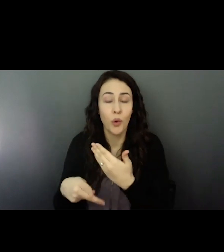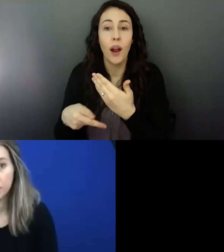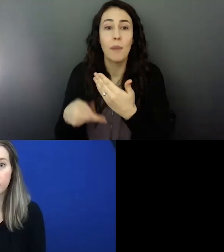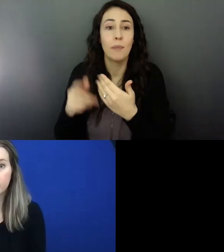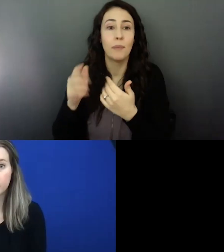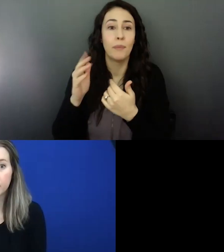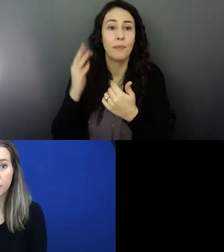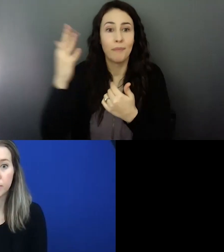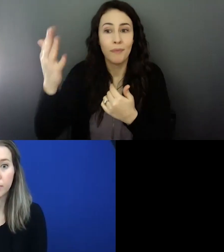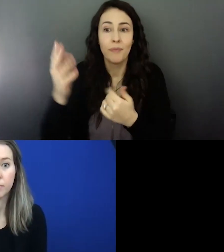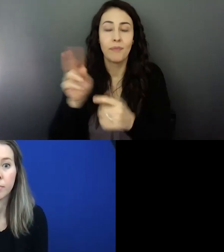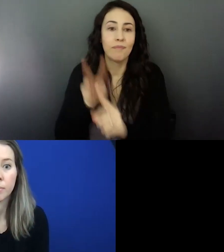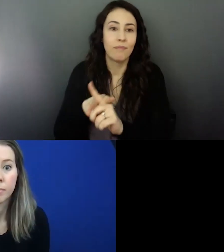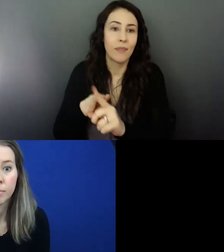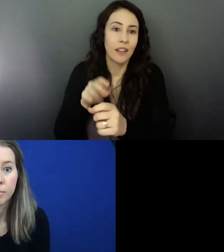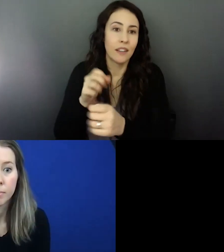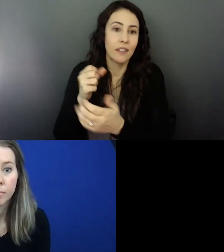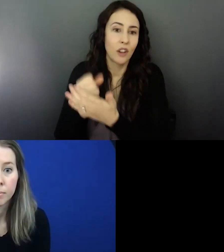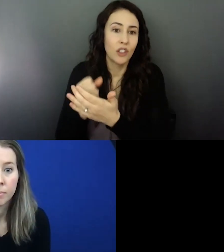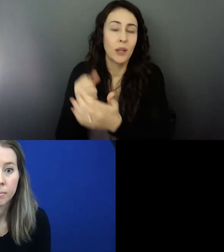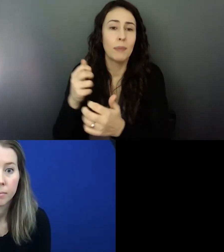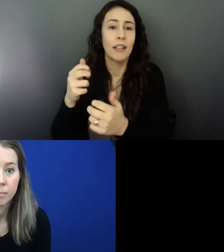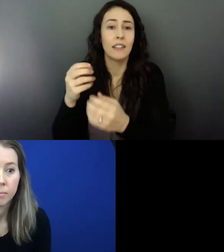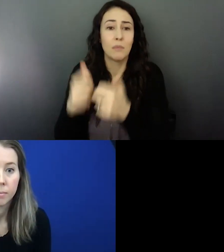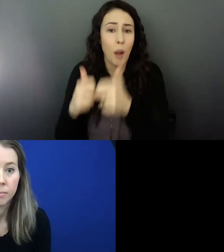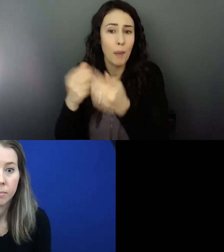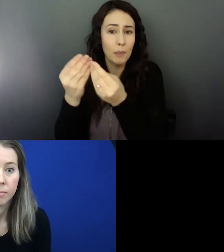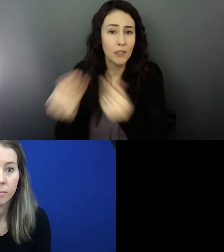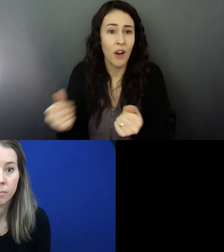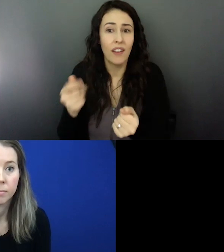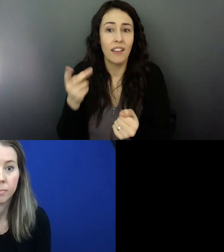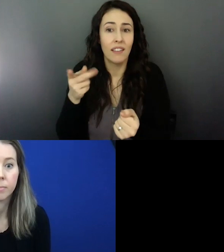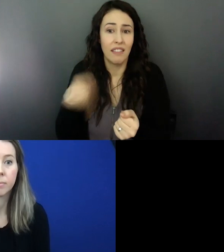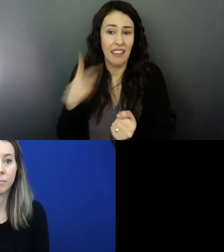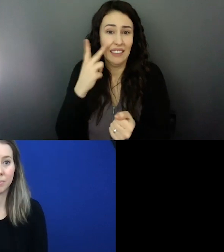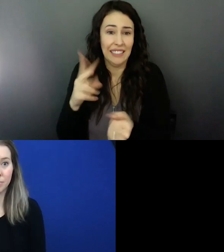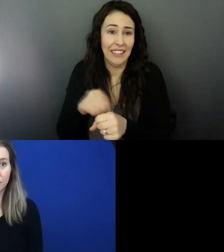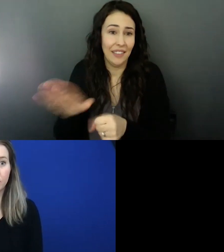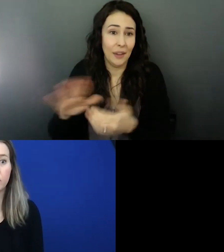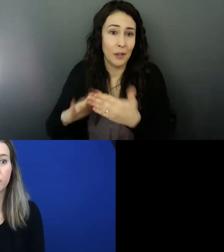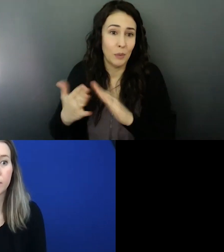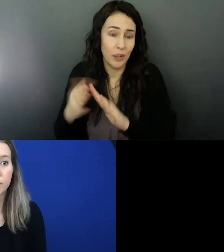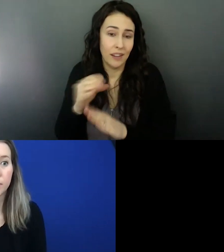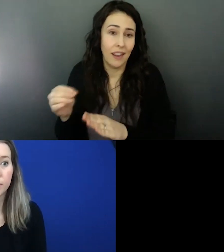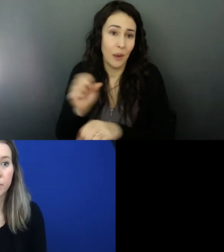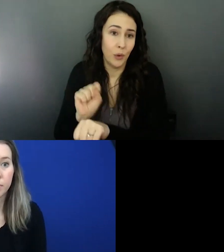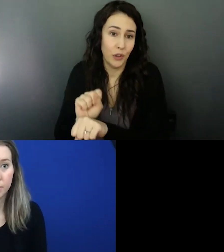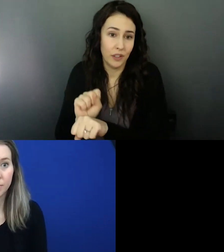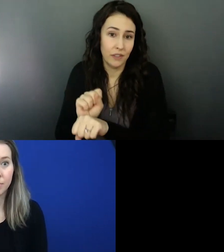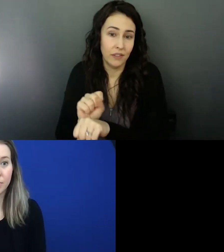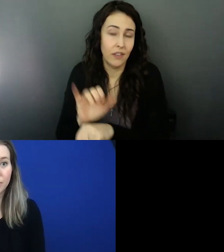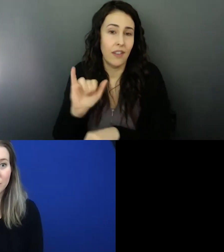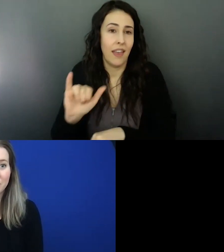problems that they see in their communities and their professions. So that's something that's on the top of our mind. I think it's also important to